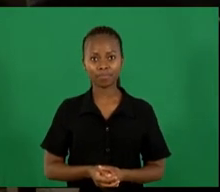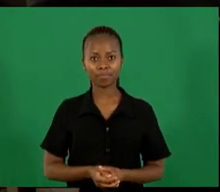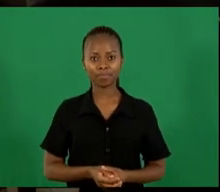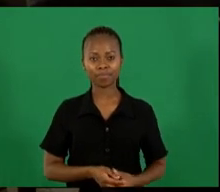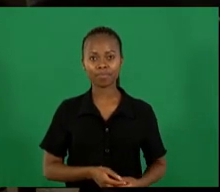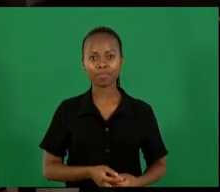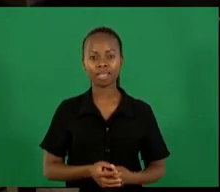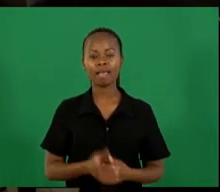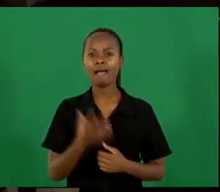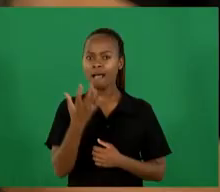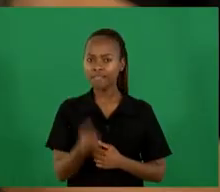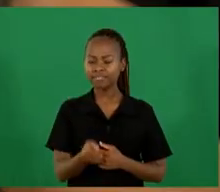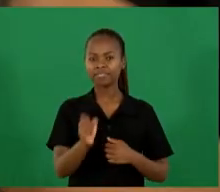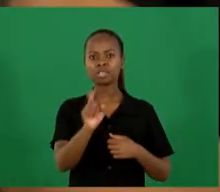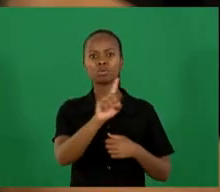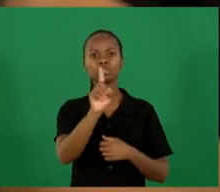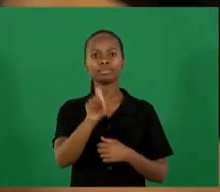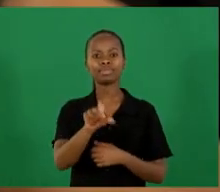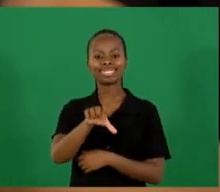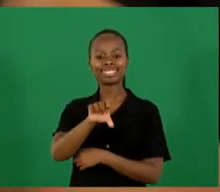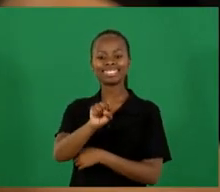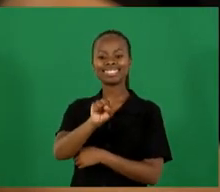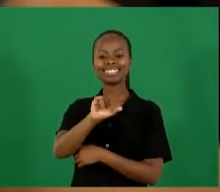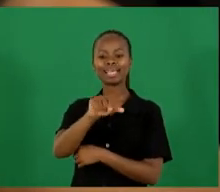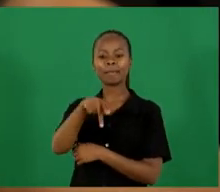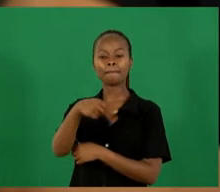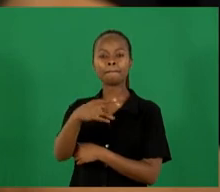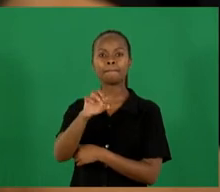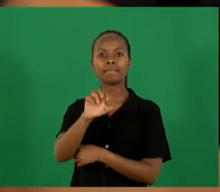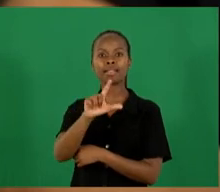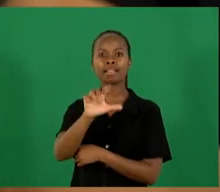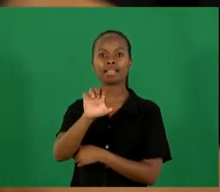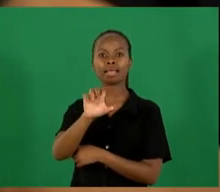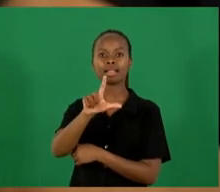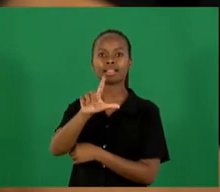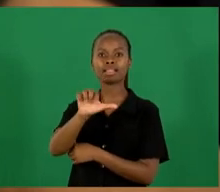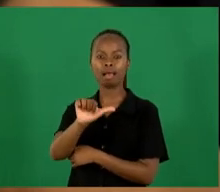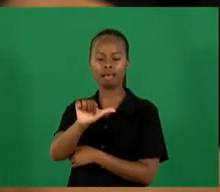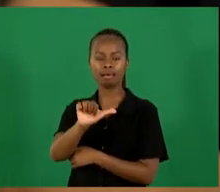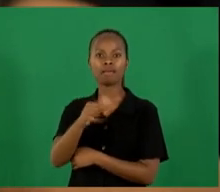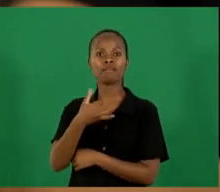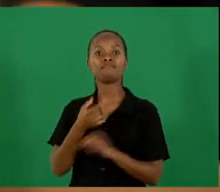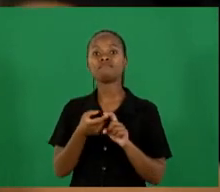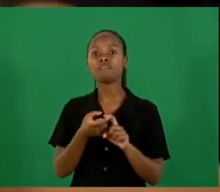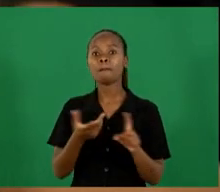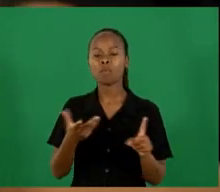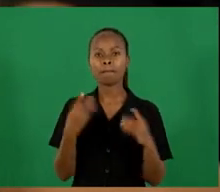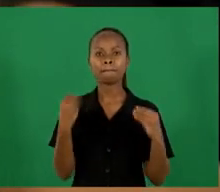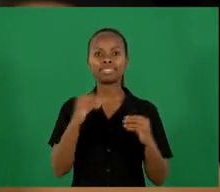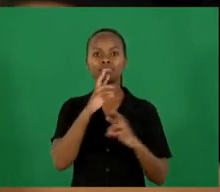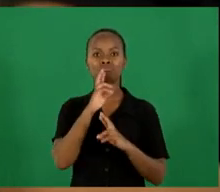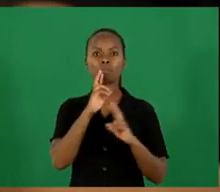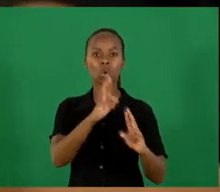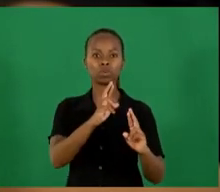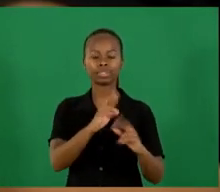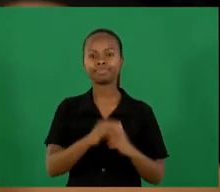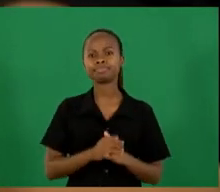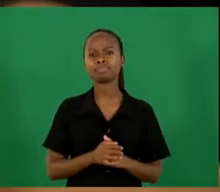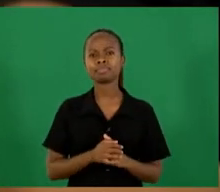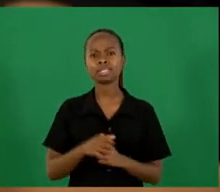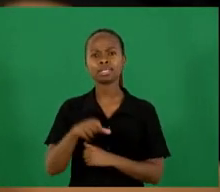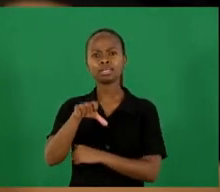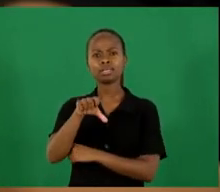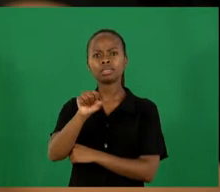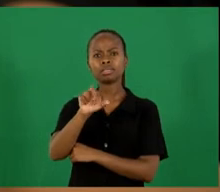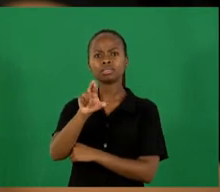Governor, we have a question from Siphelele Dludla at Business Report. If the SARB focused GDP growth